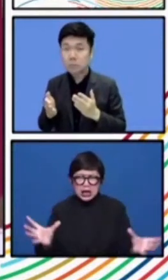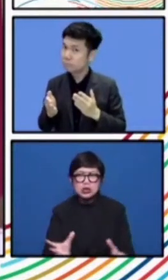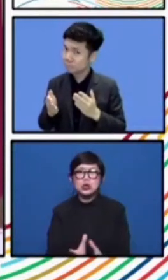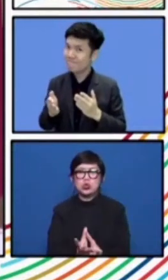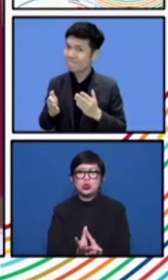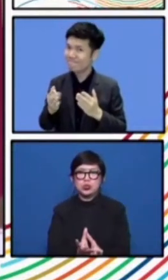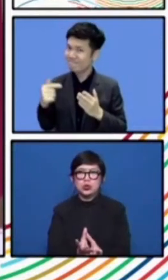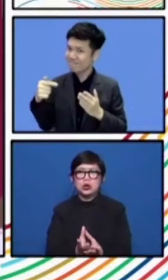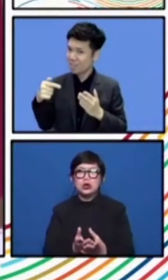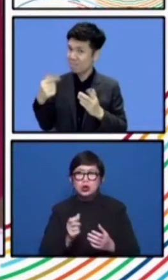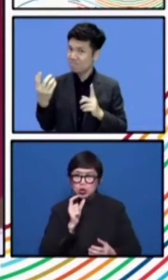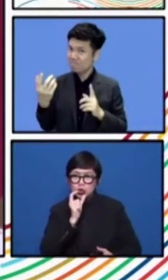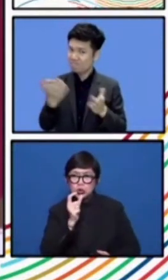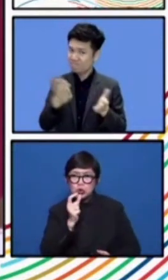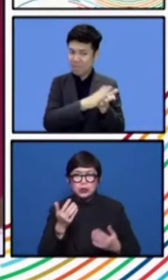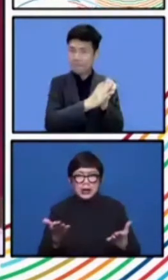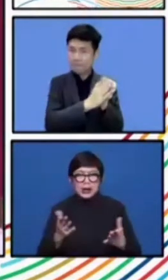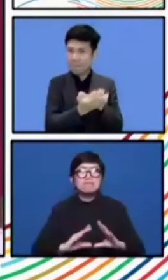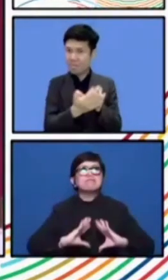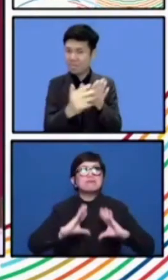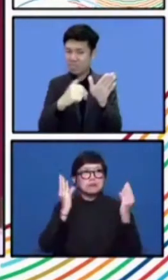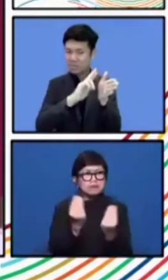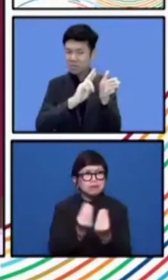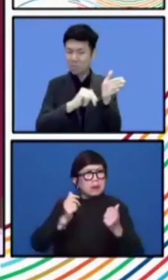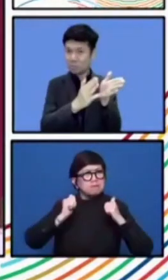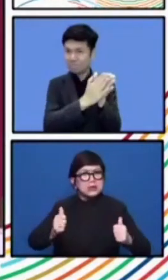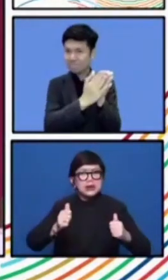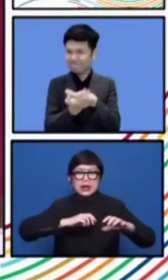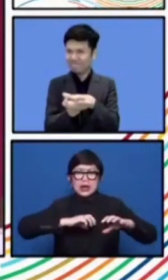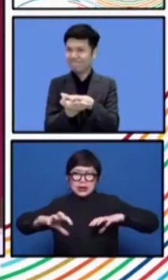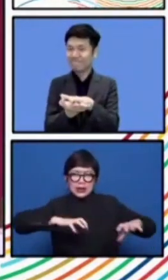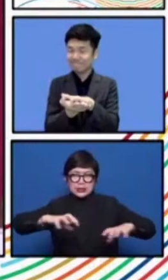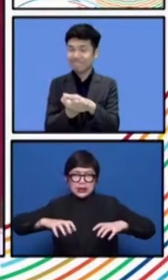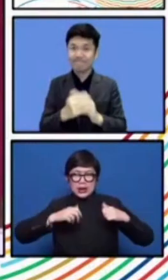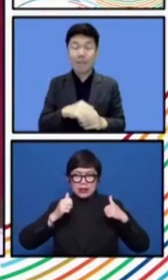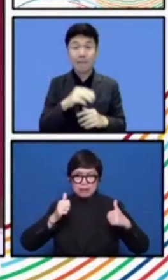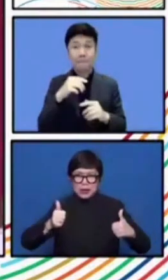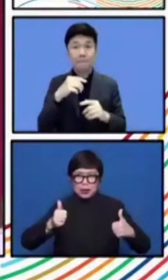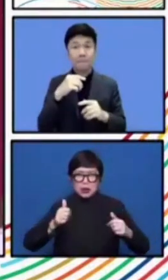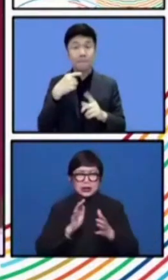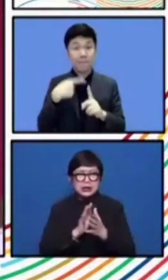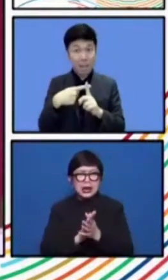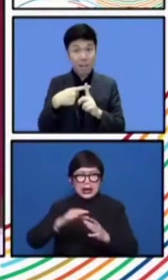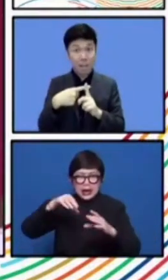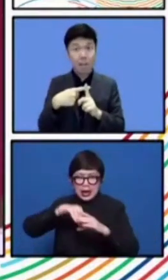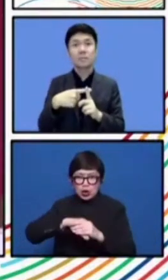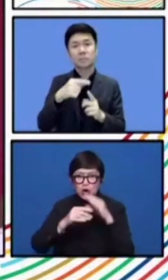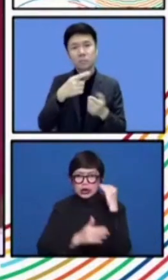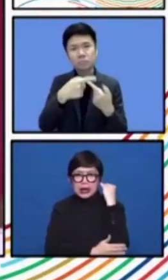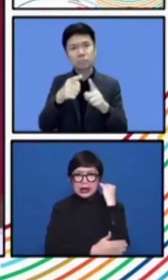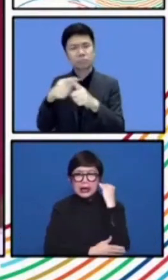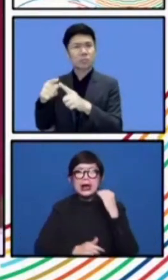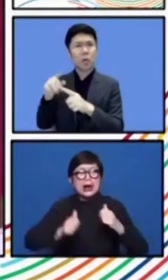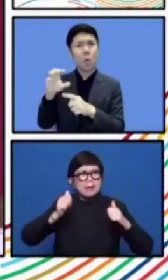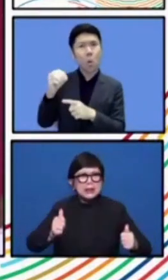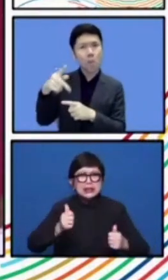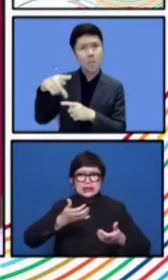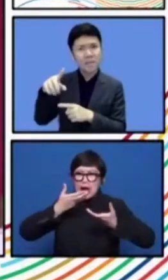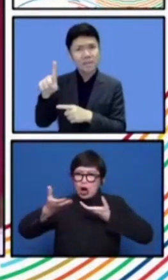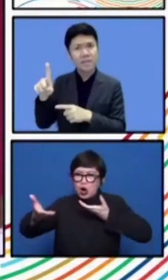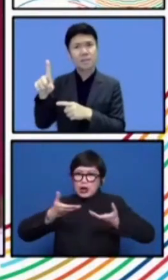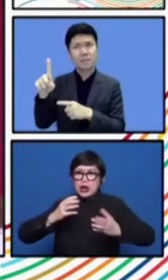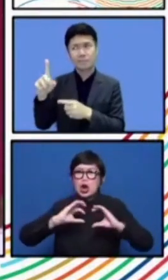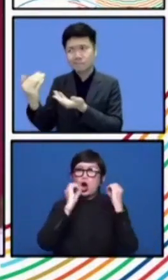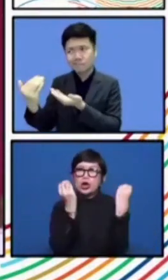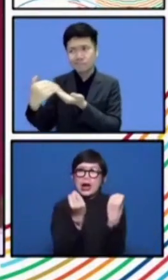convention and consult with other organizations of persons with disability and also